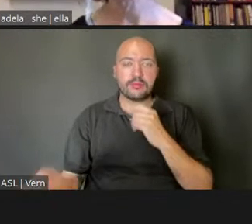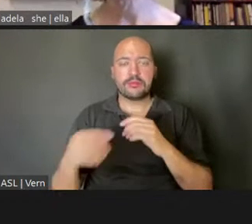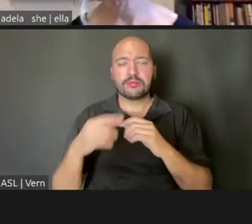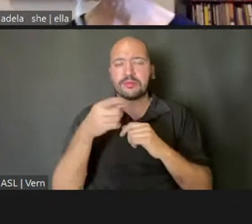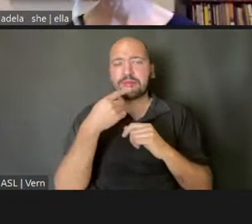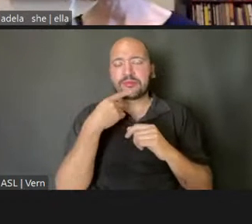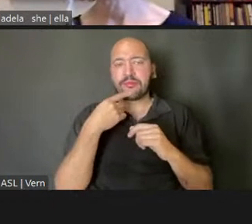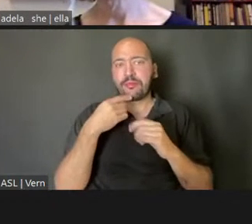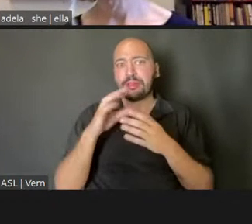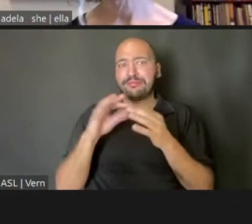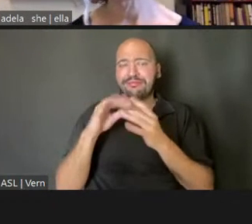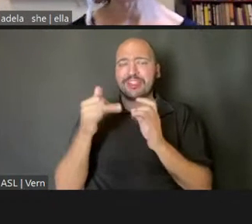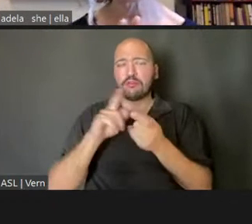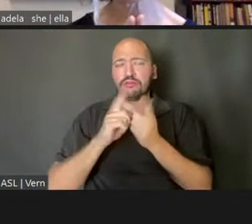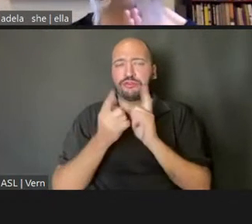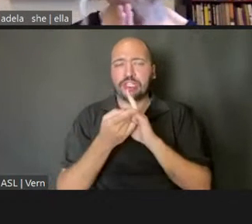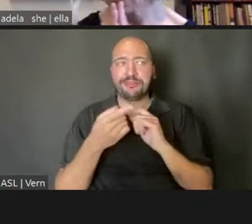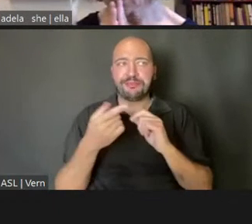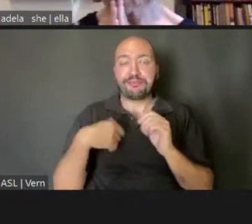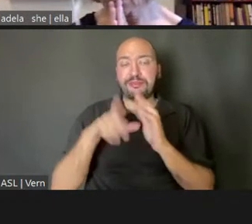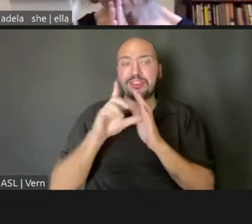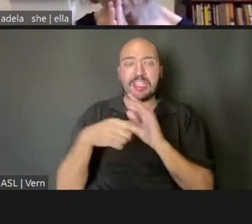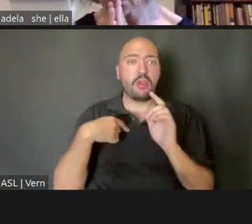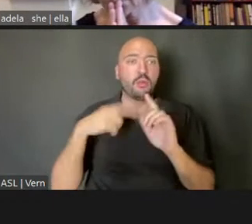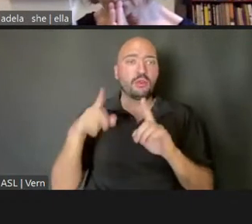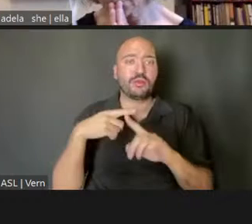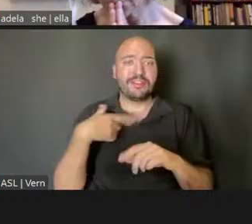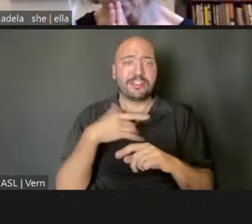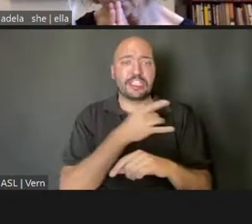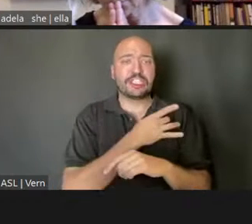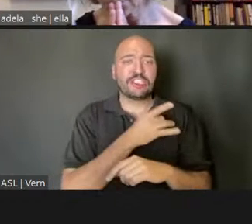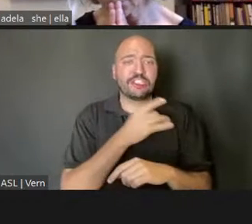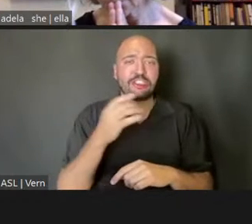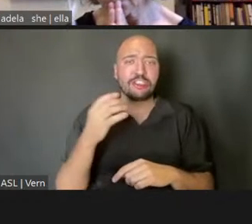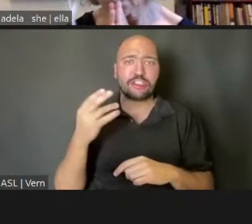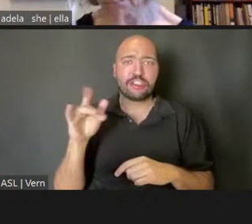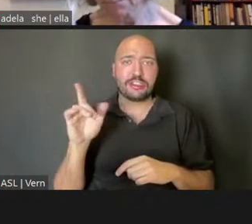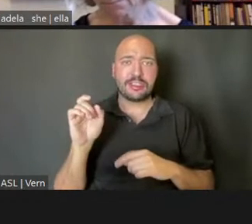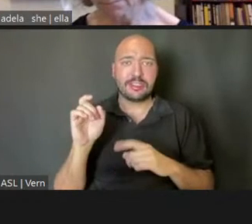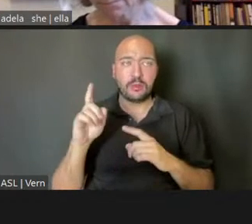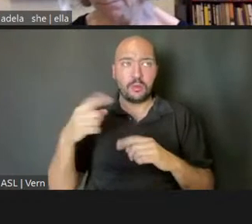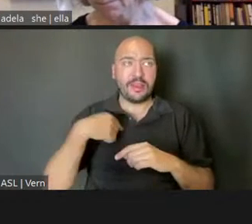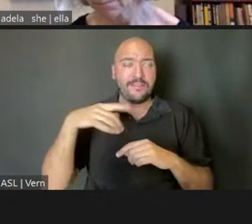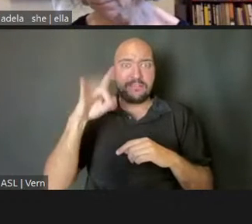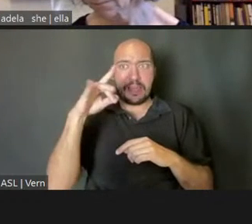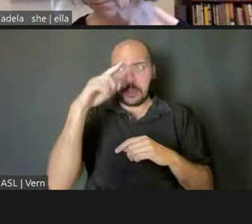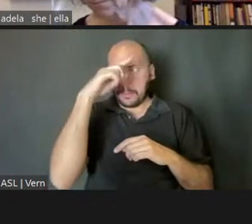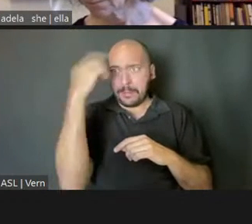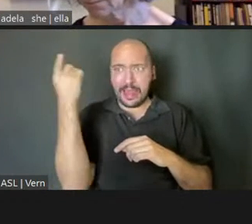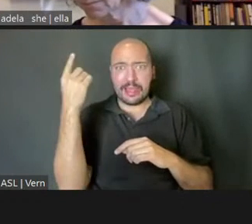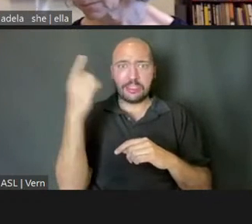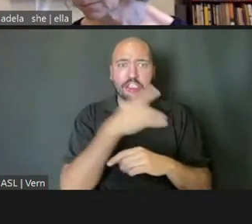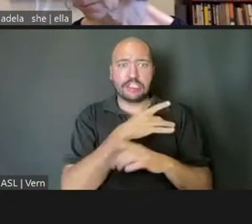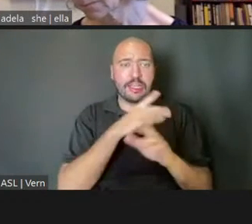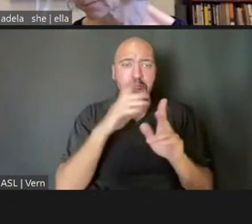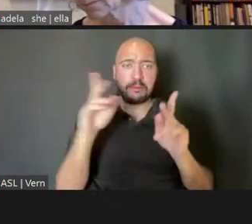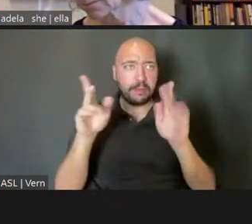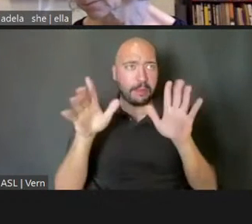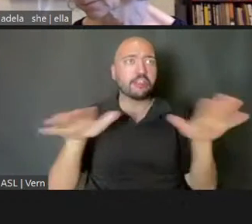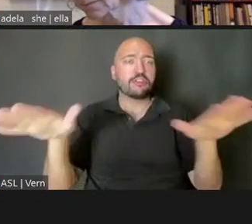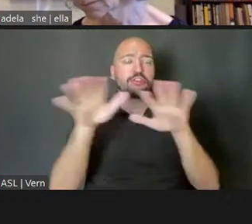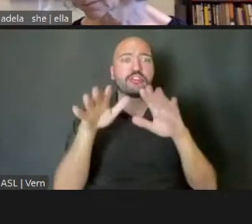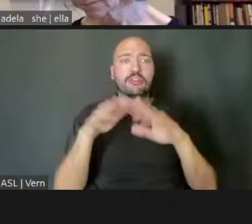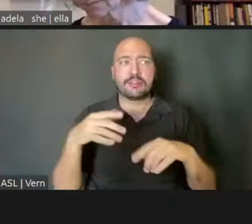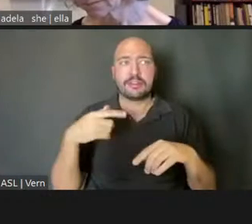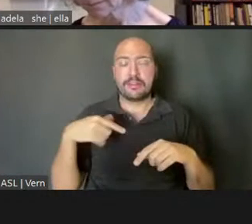Later on, I went to live in Chile, where I found a Black diaspora.